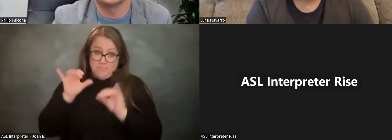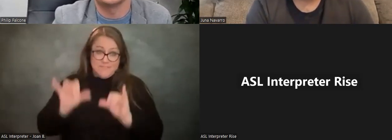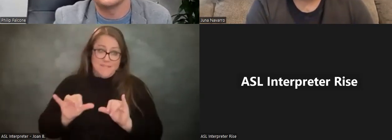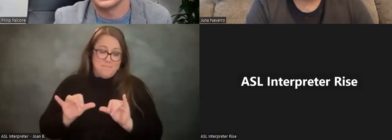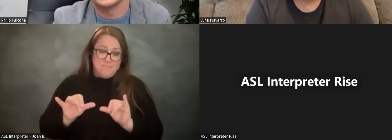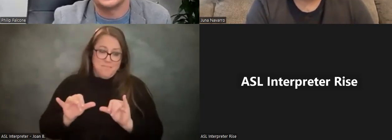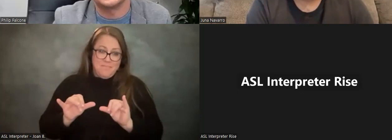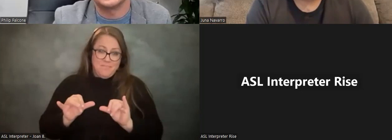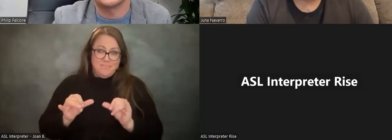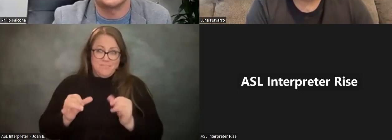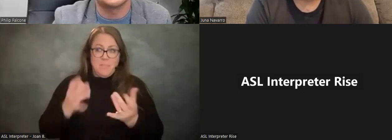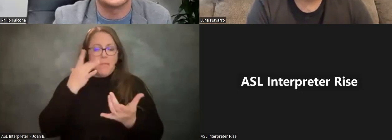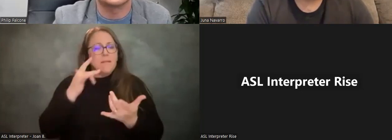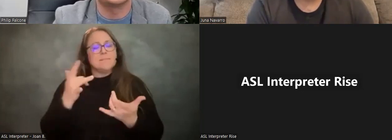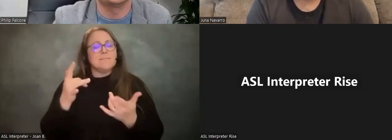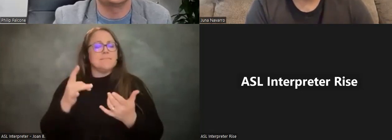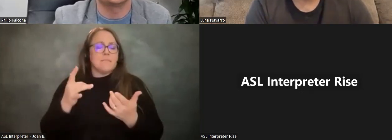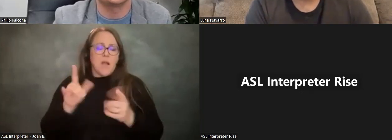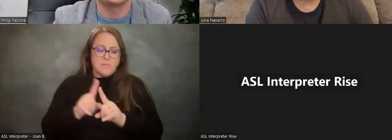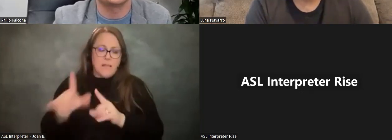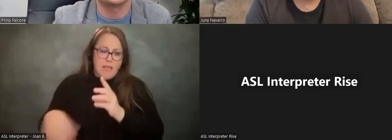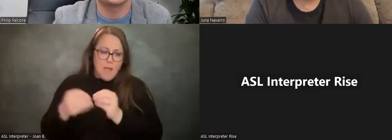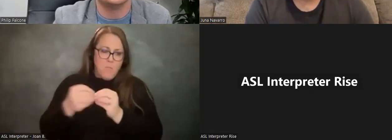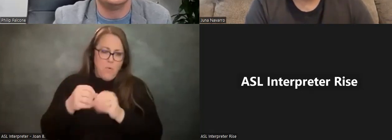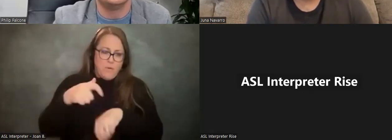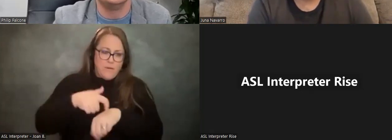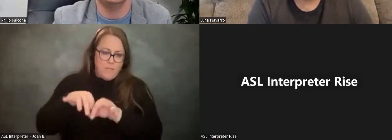of timeliness of the process.